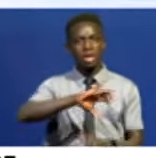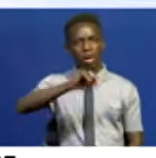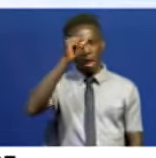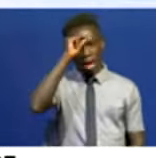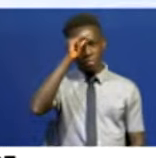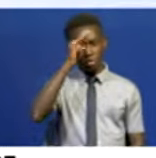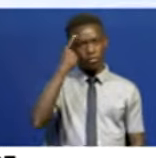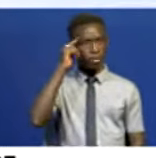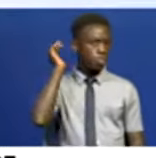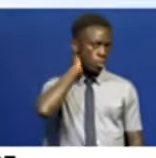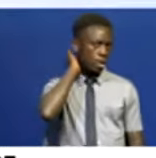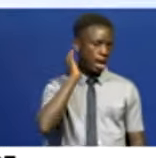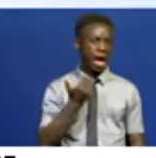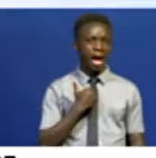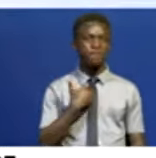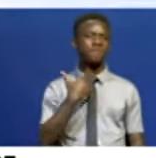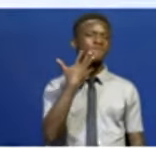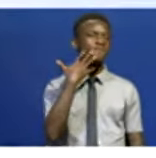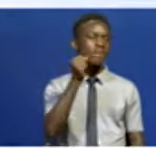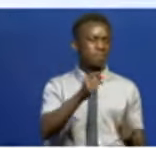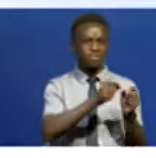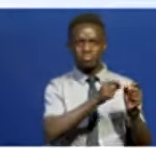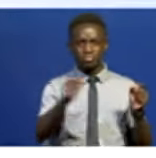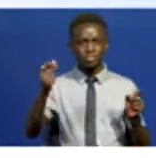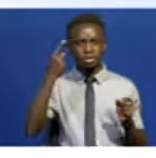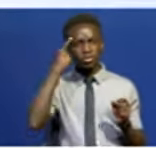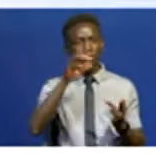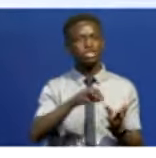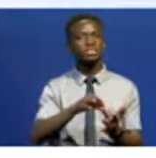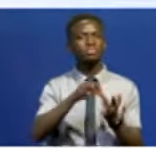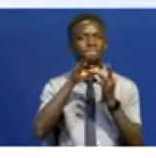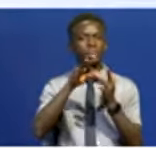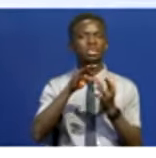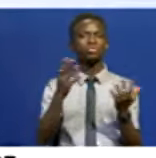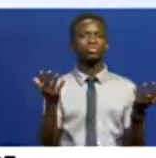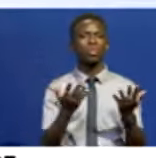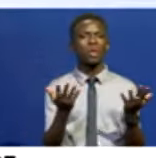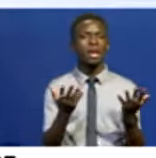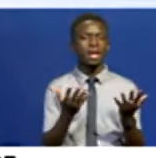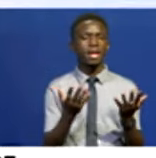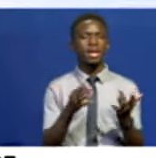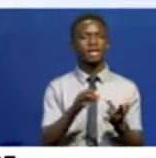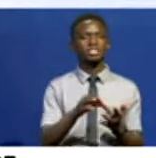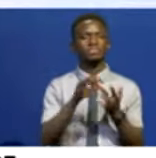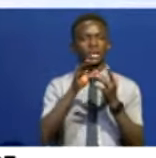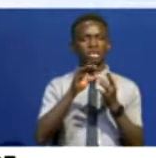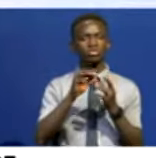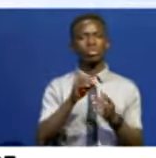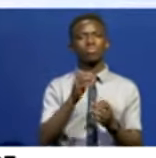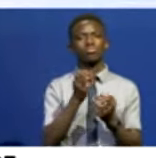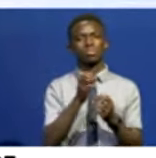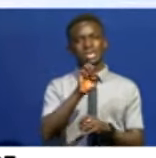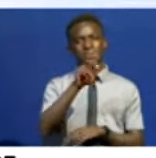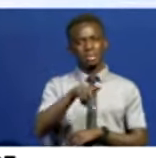aside 500 acres for a special economic zone, 200 of which will be made